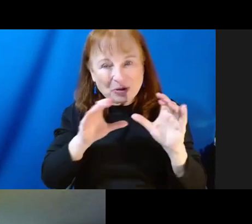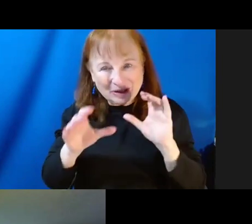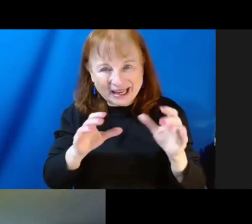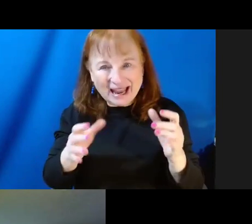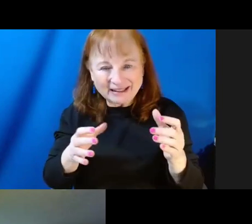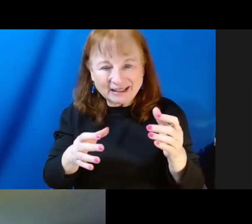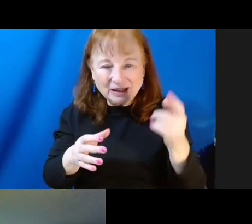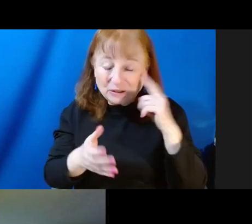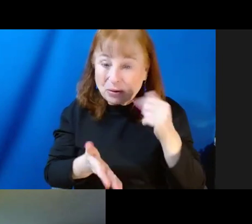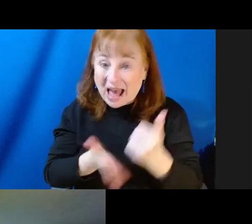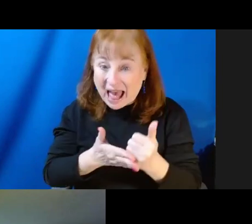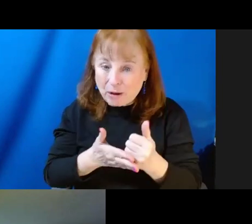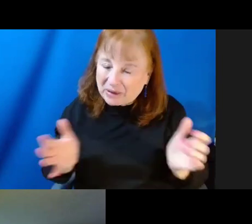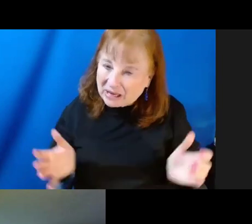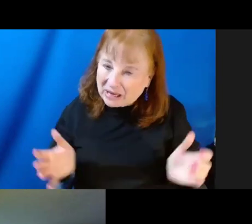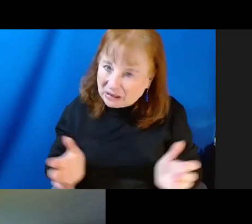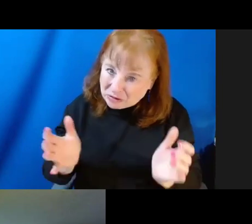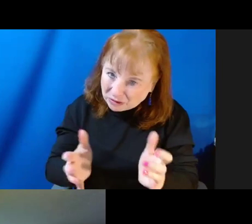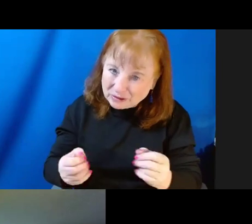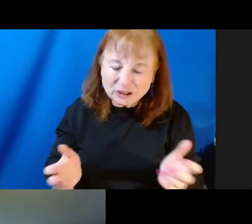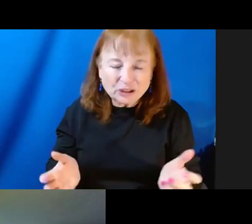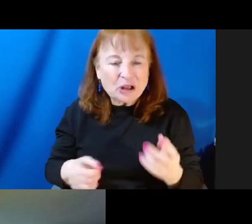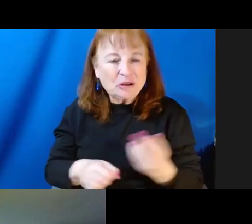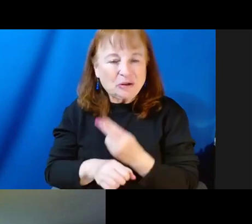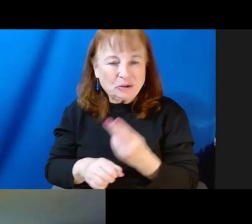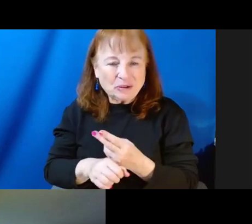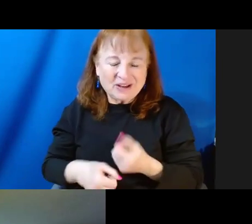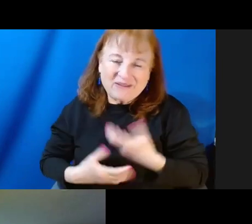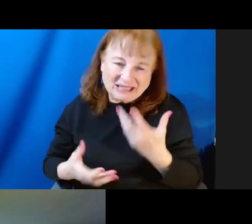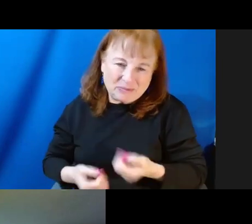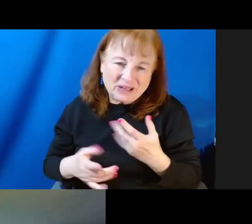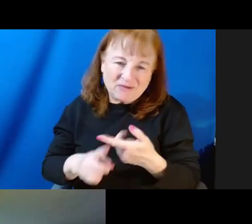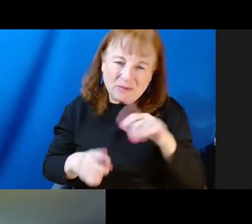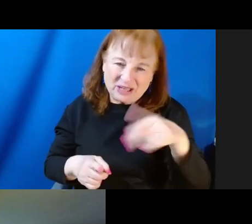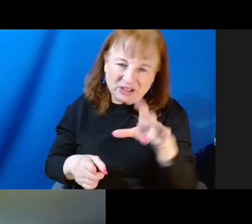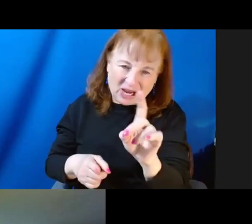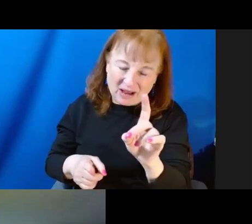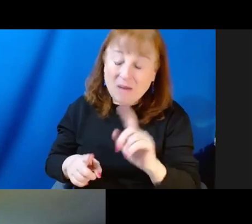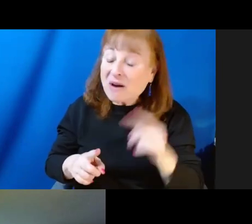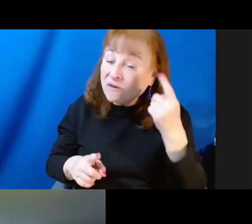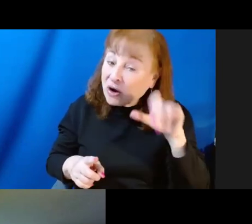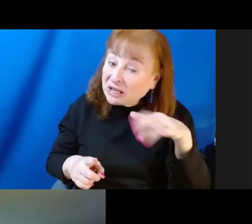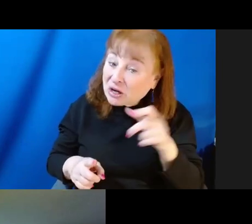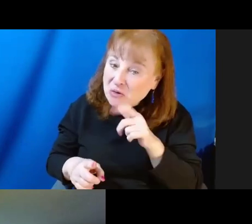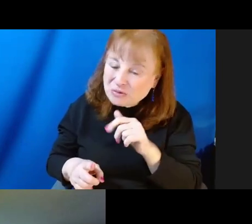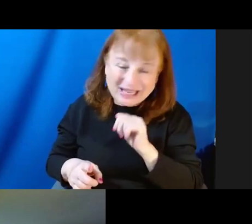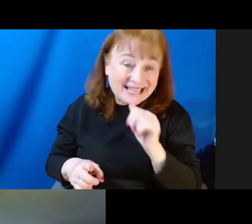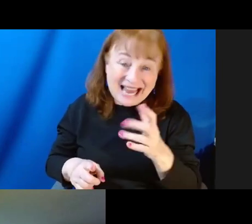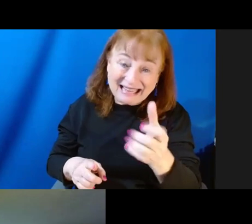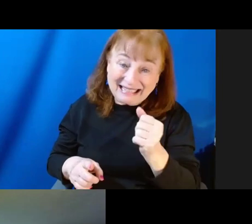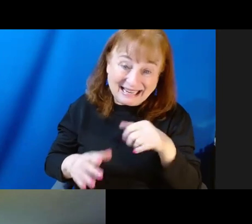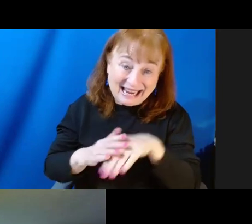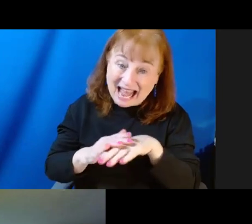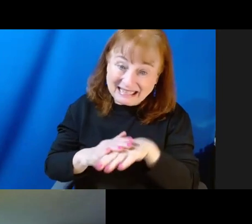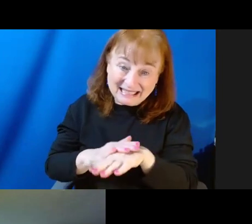in order to help encourage and promote the use expressively by the child. But for a child who is not getting